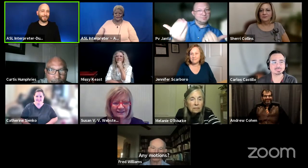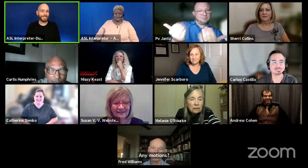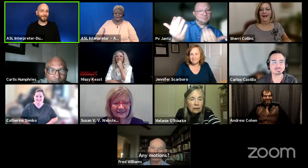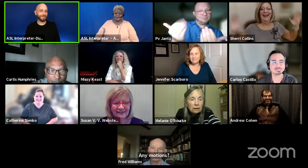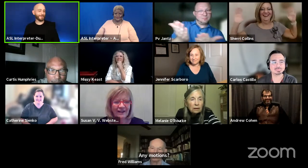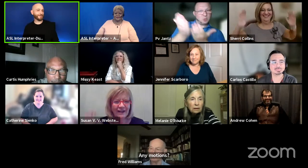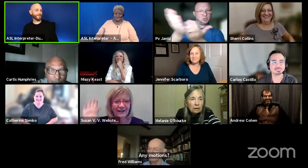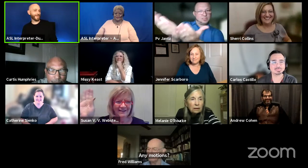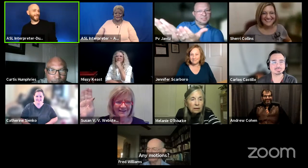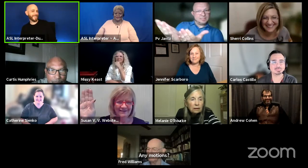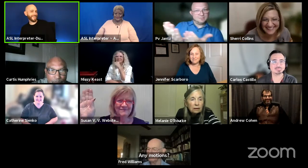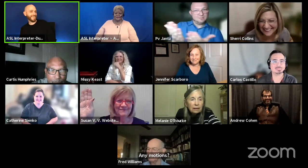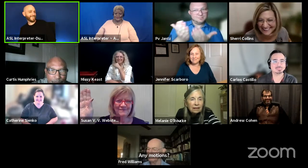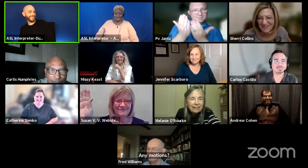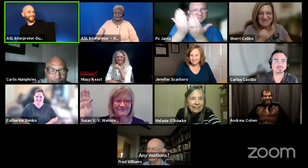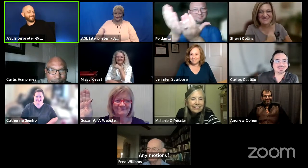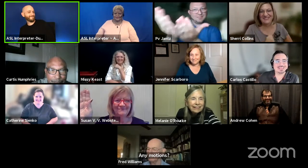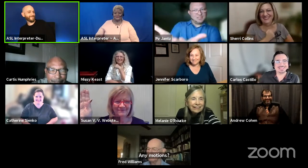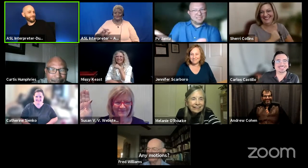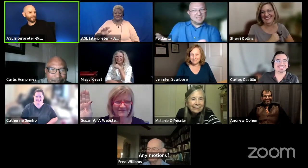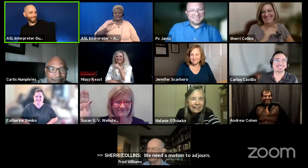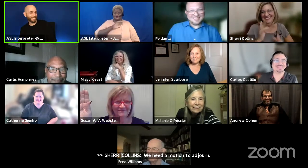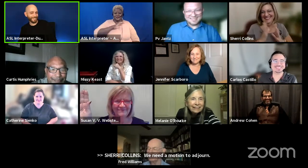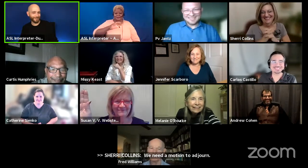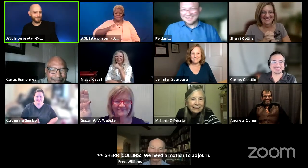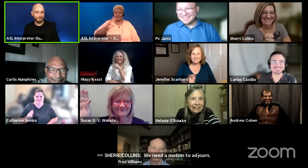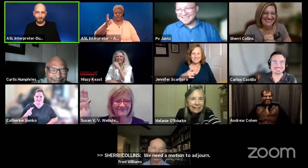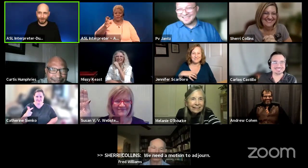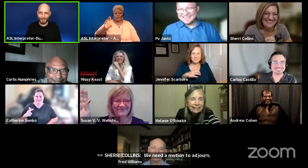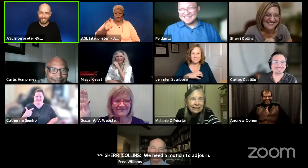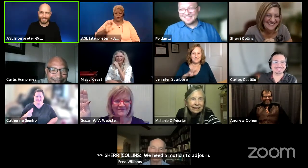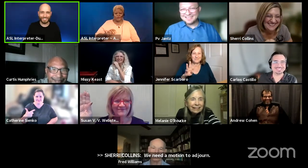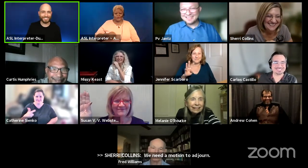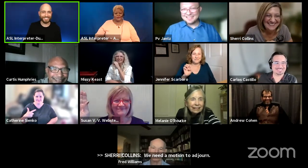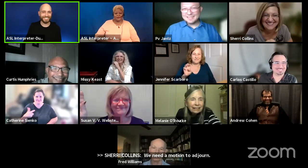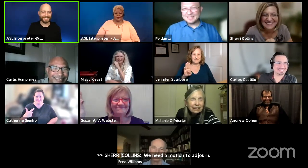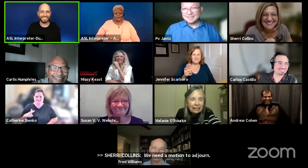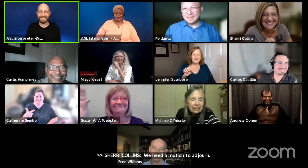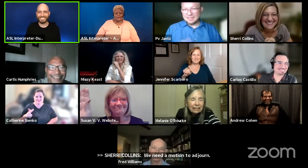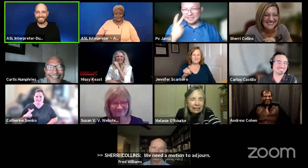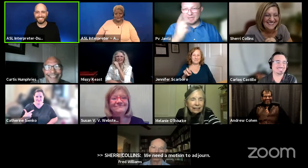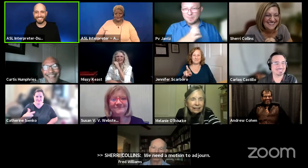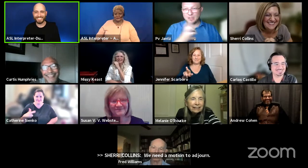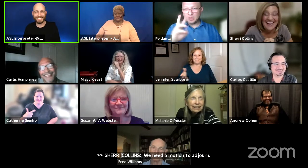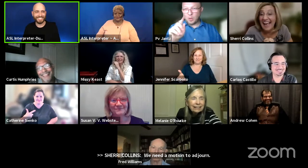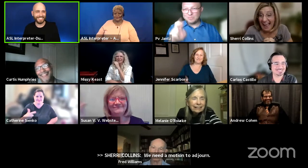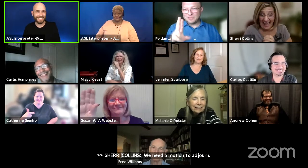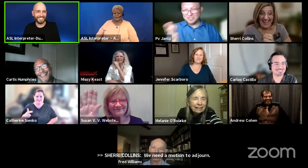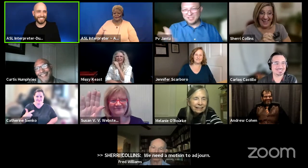Oh, I know, that's why I'm leading with any motions from the board.